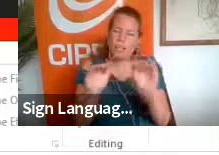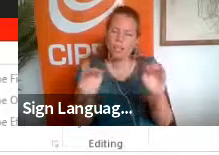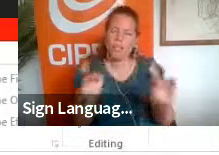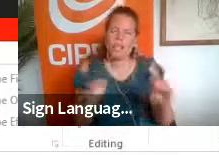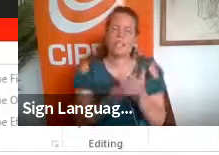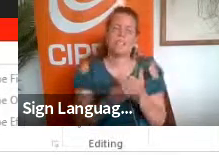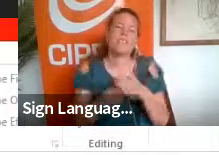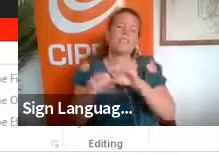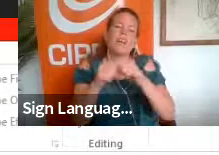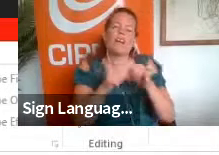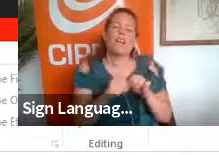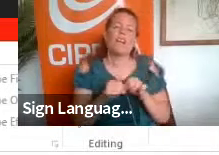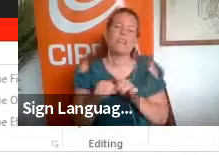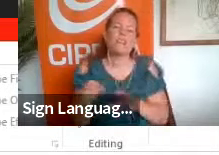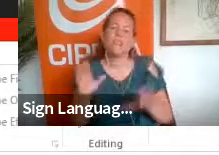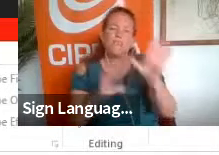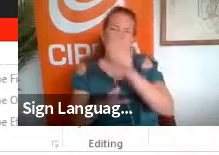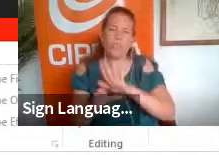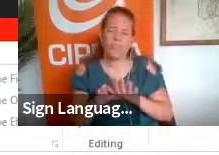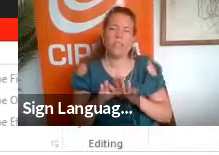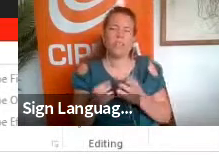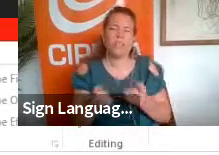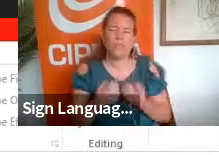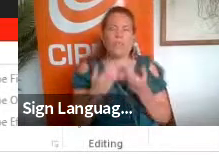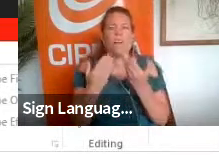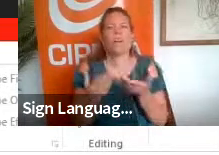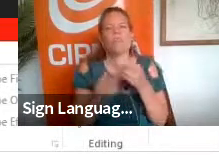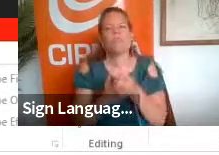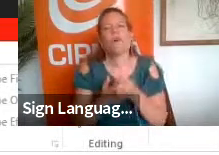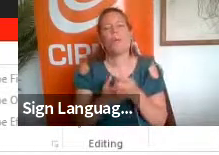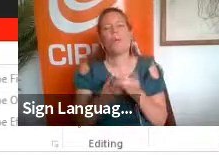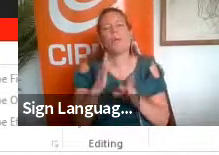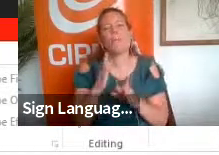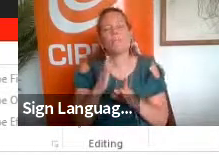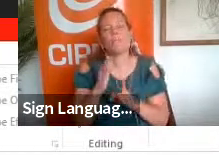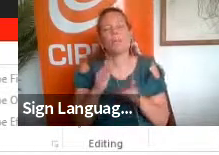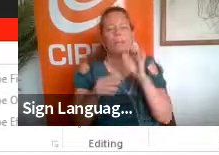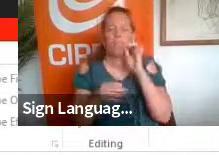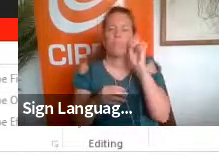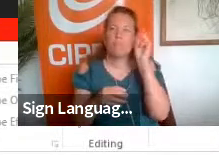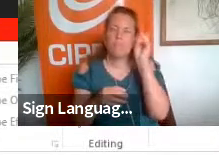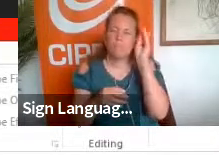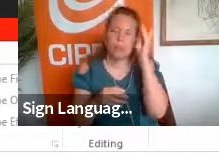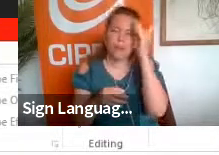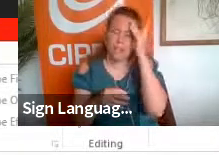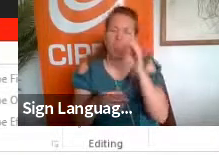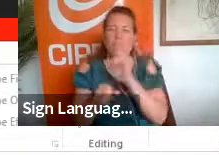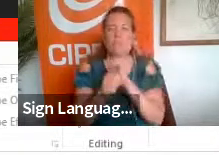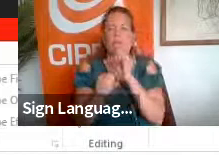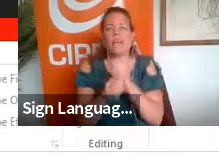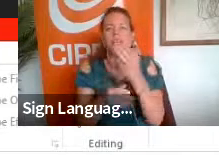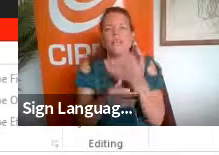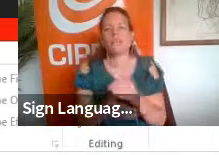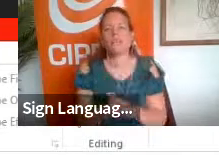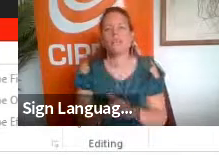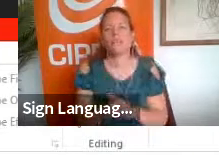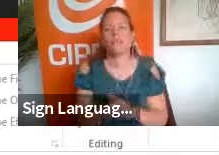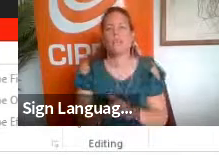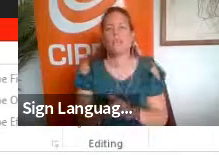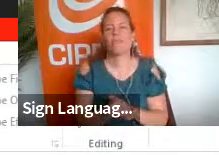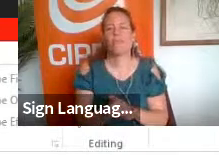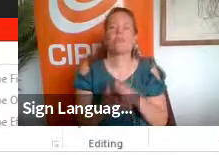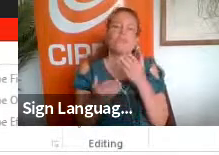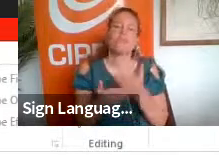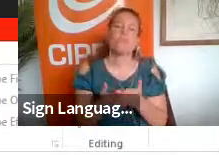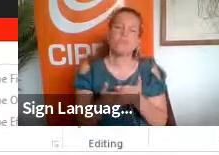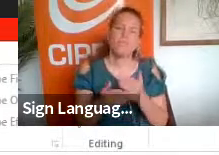for advocacy and engaging with policymakers. So with that said, so while Paradigm Initiative and a